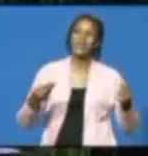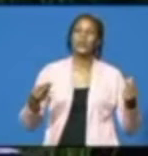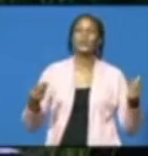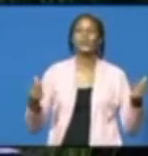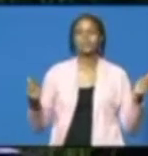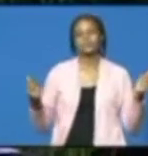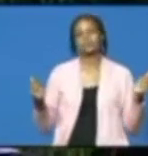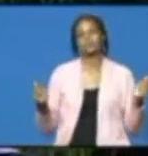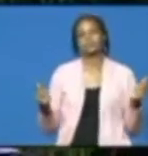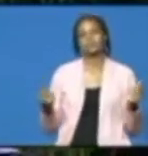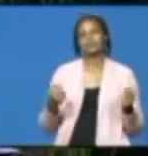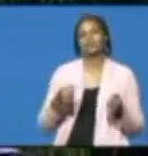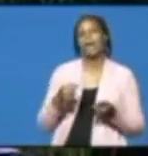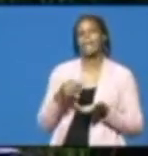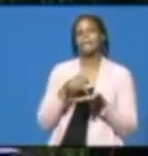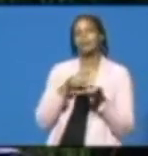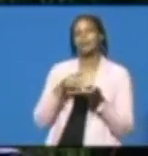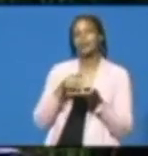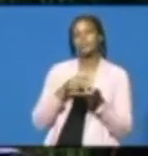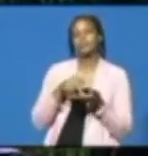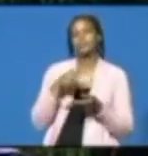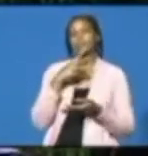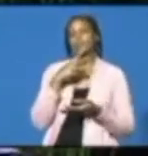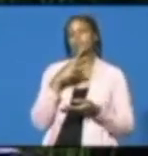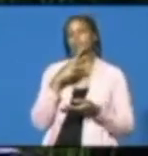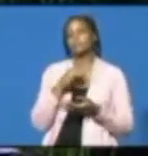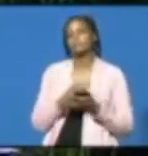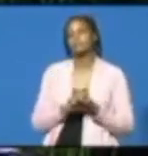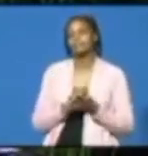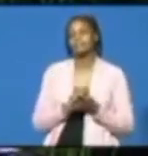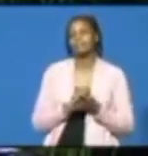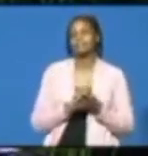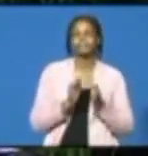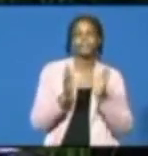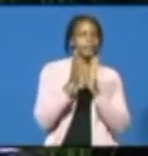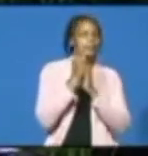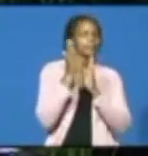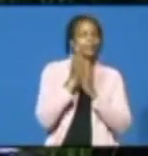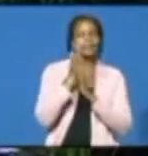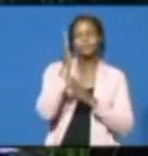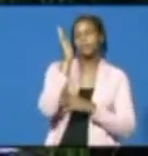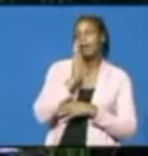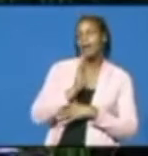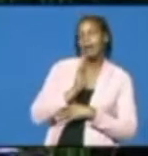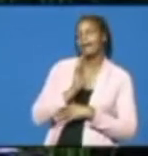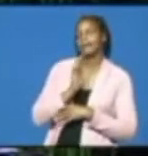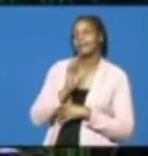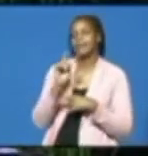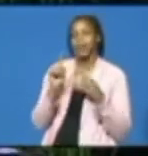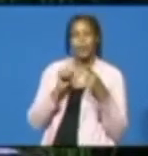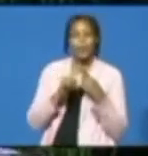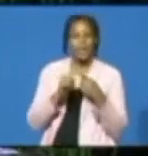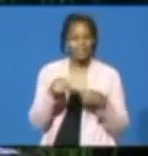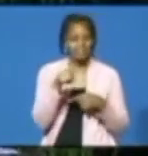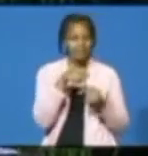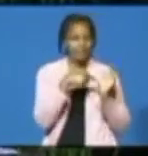polluted water. And praise God, when they